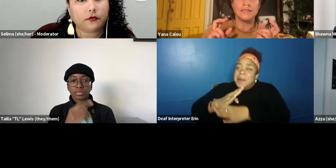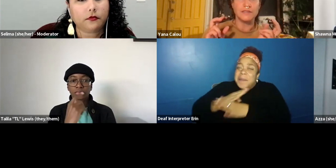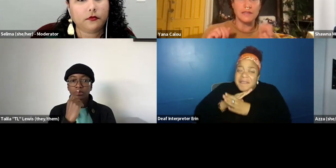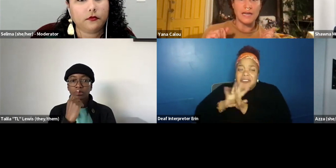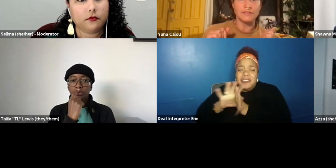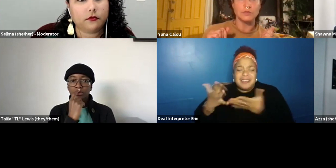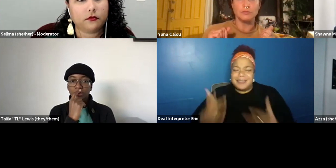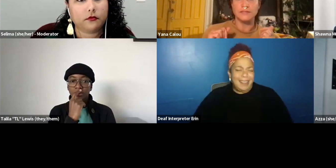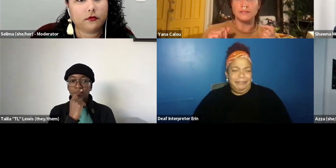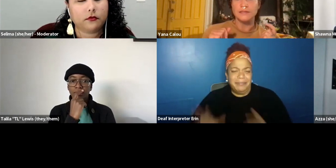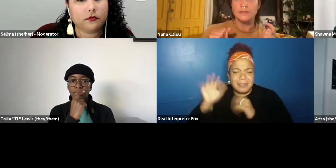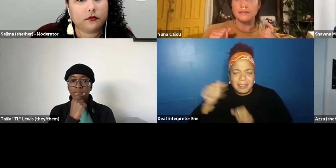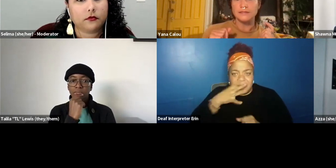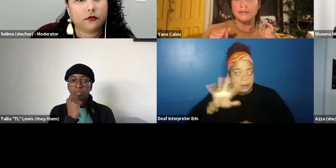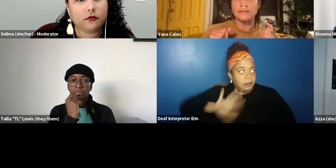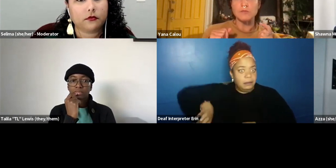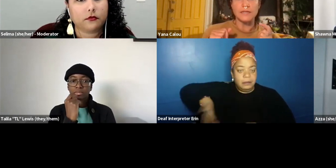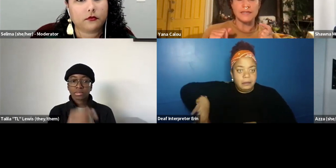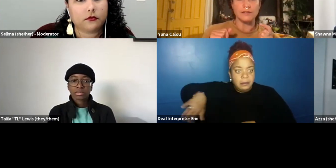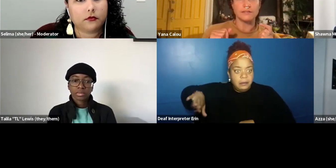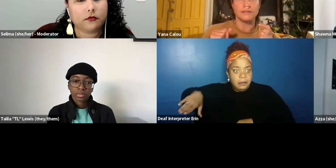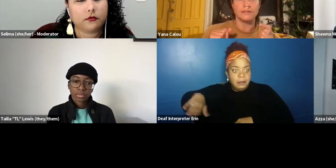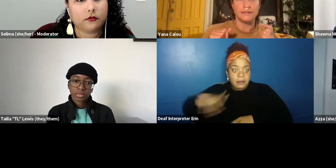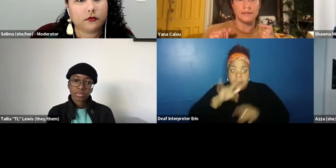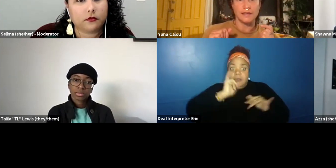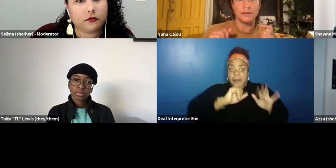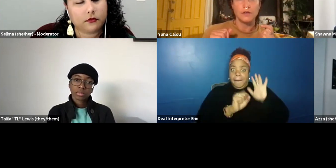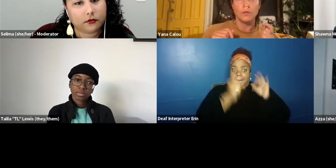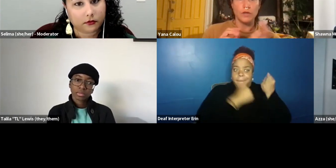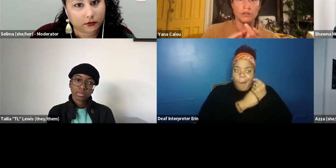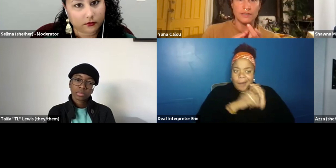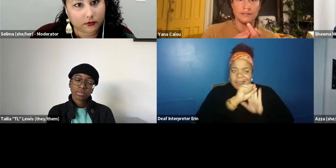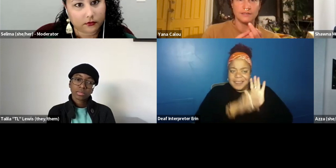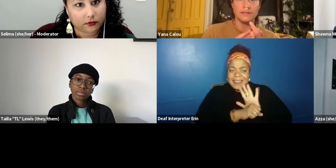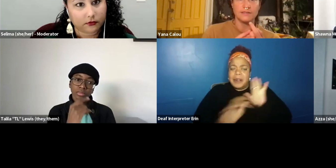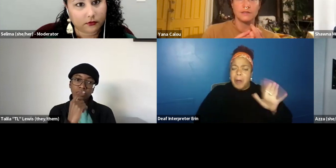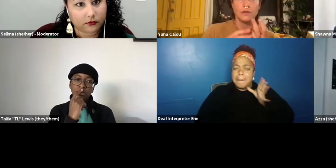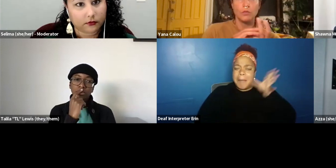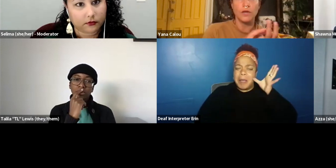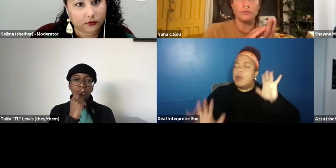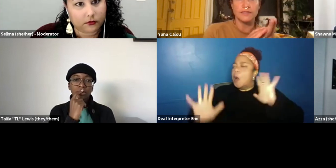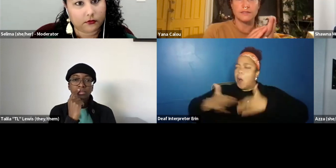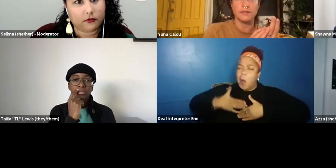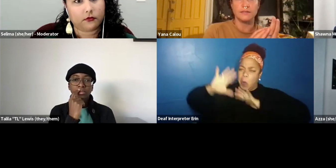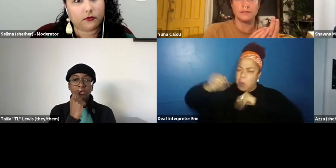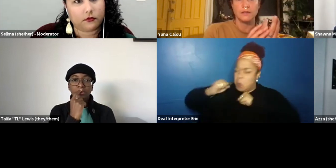to saving lives, which means somebody else gets to decide what a crisis is,